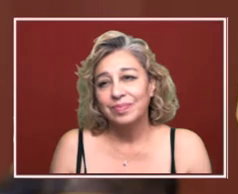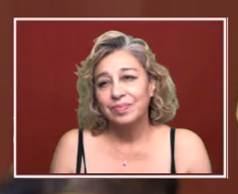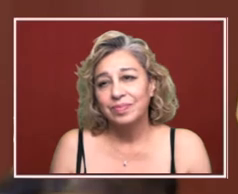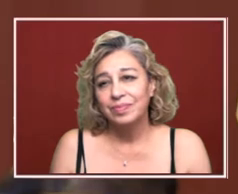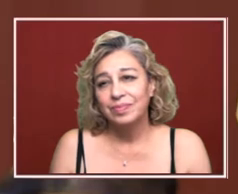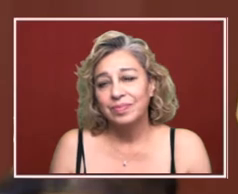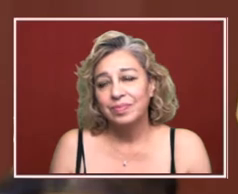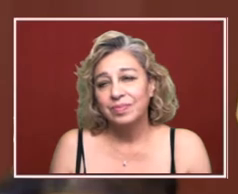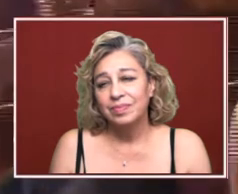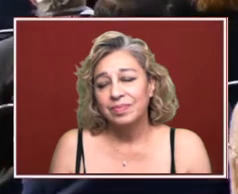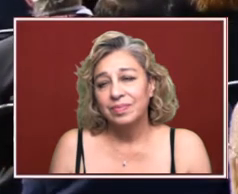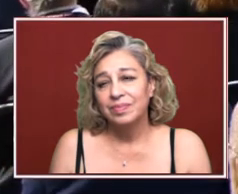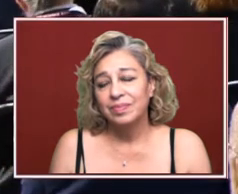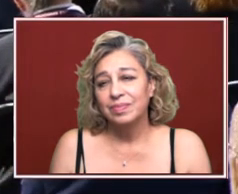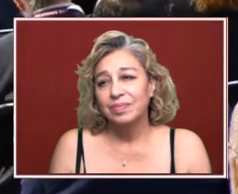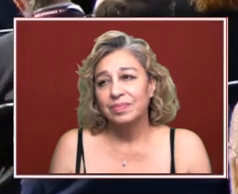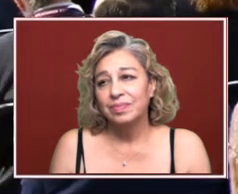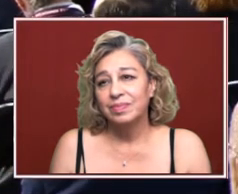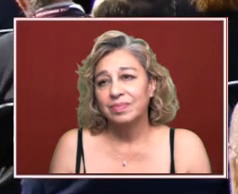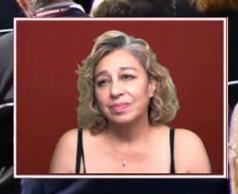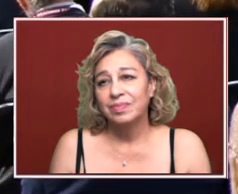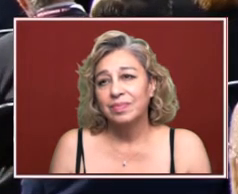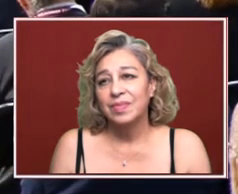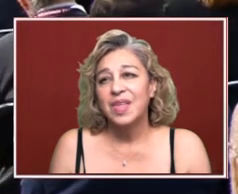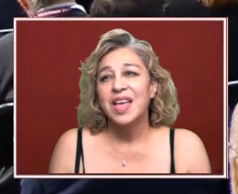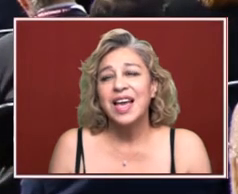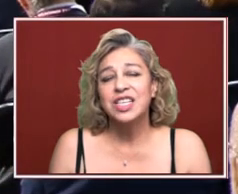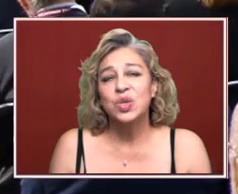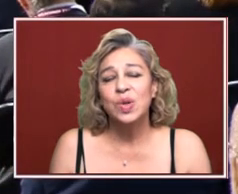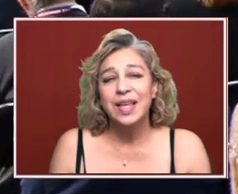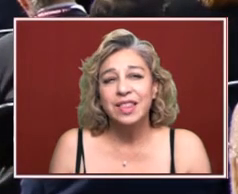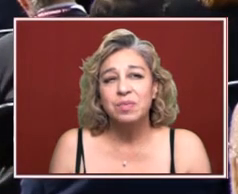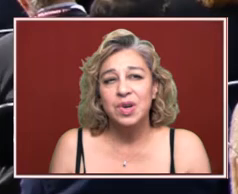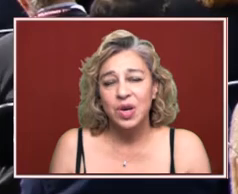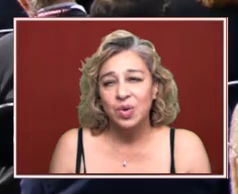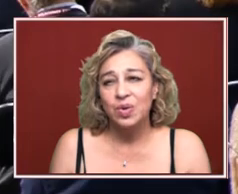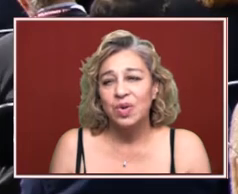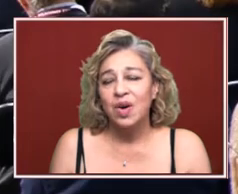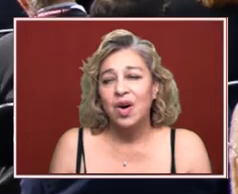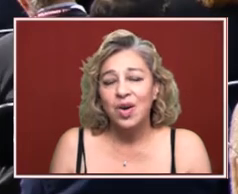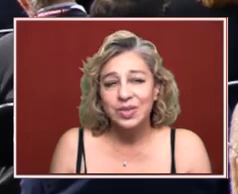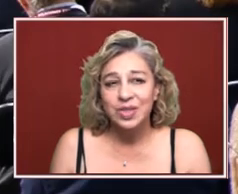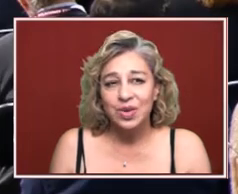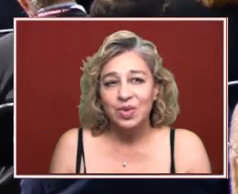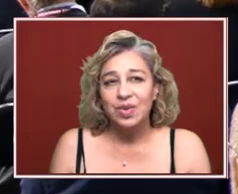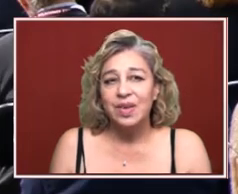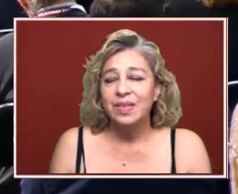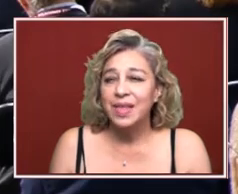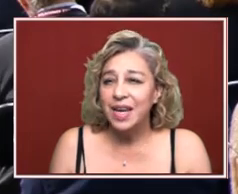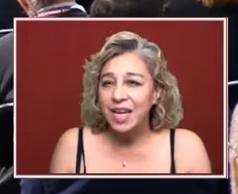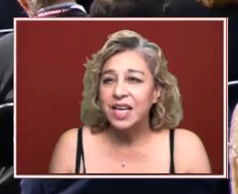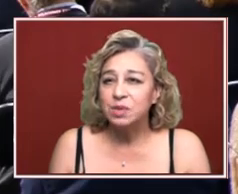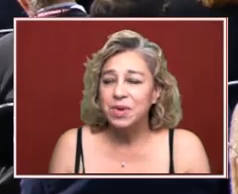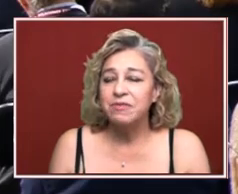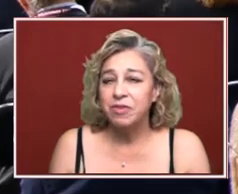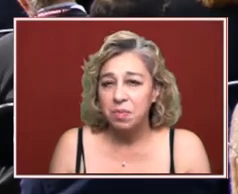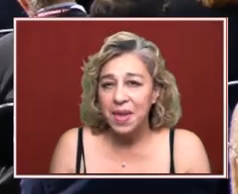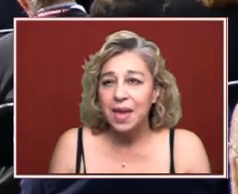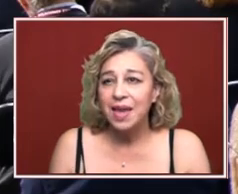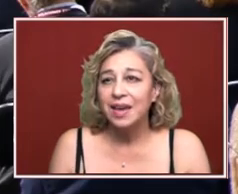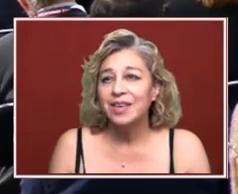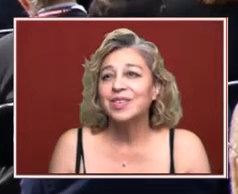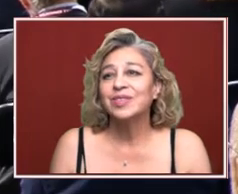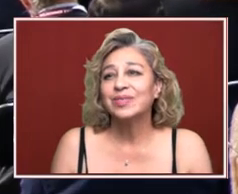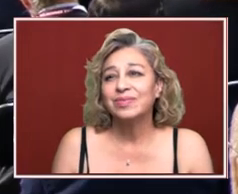también que ha sido para mí. And to let them know also that it has been for